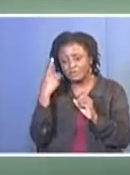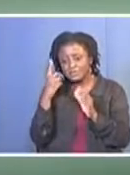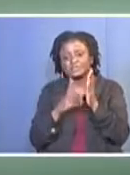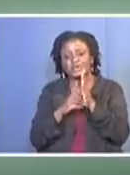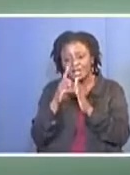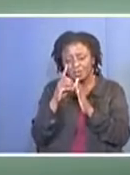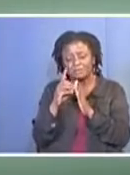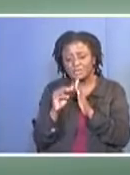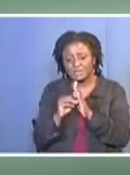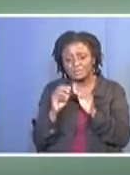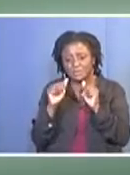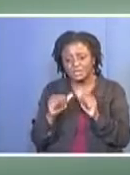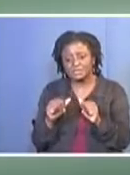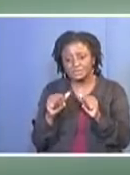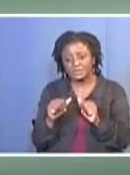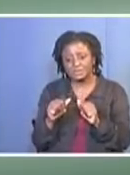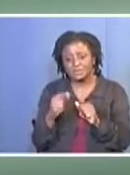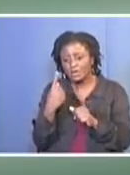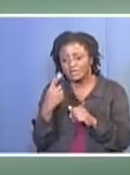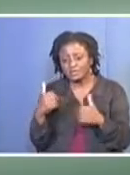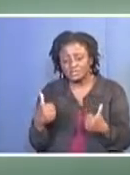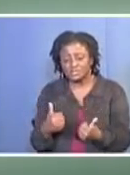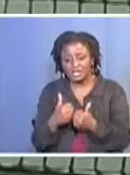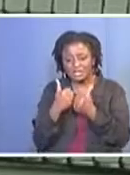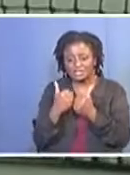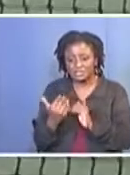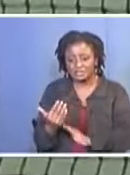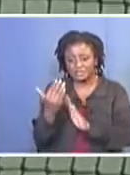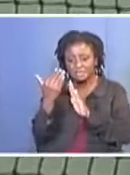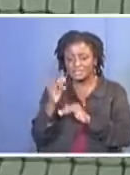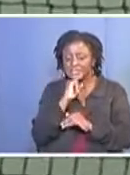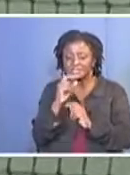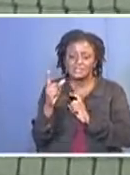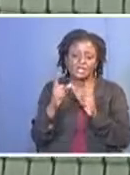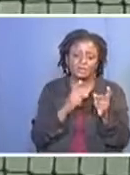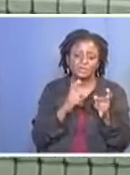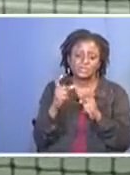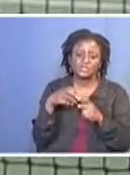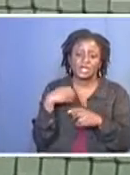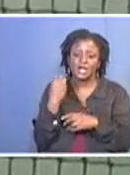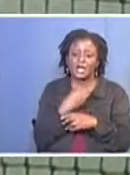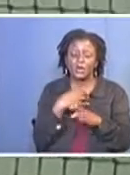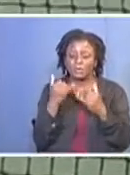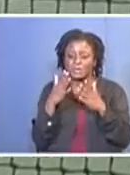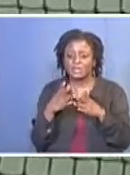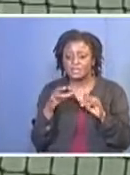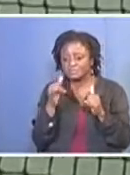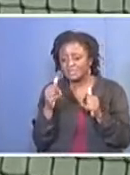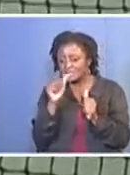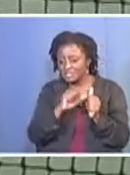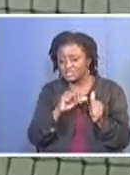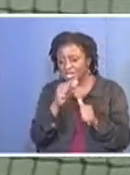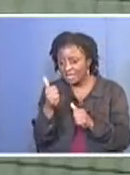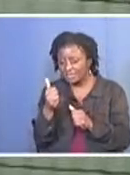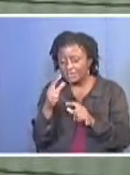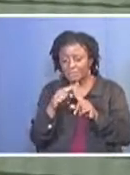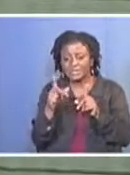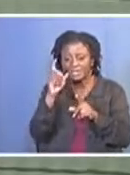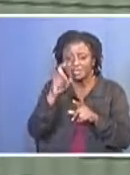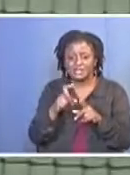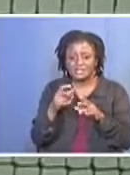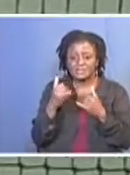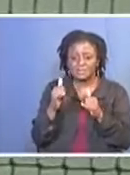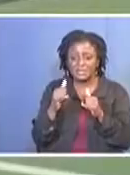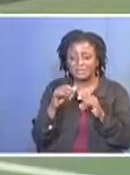develop. One of the challenges that is faced is competition, because our players play each other, but they need to play persons in Latin America,